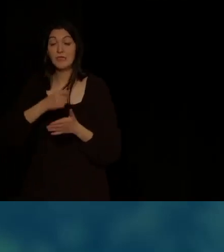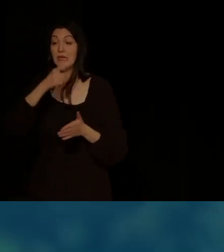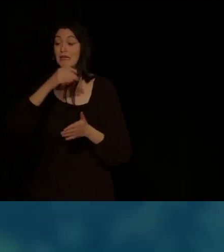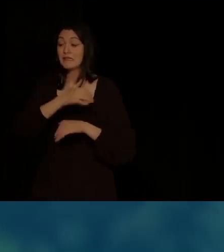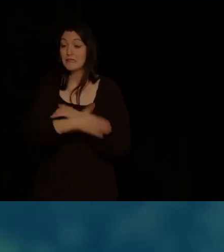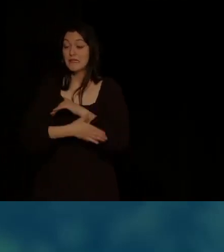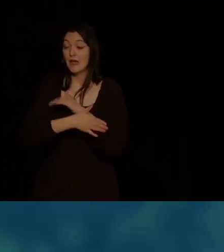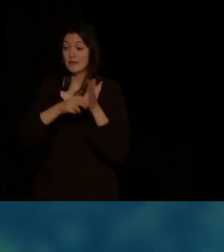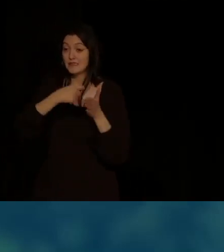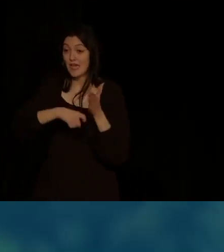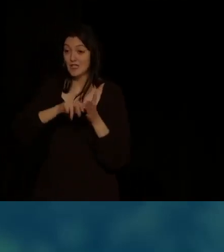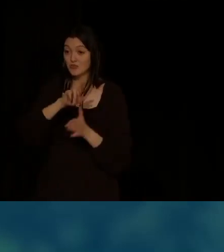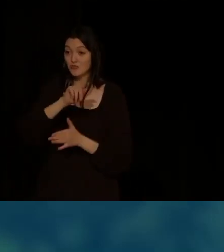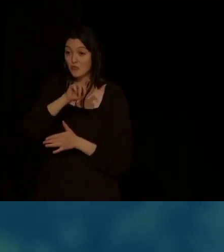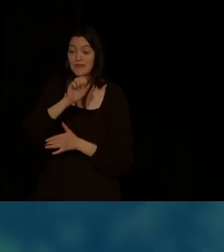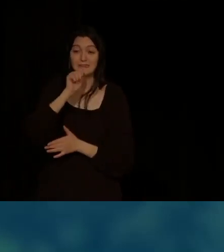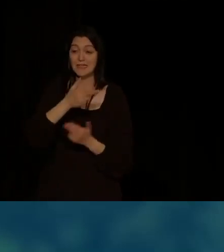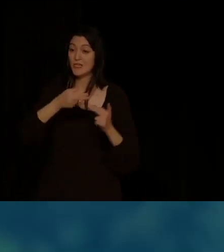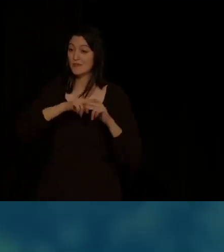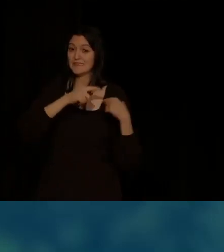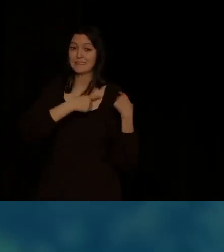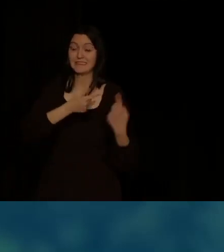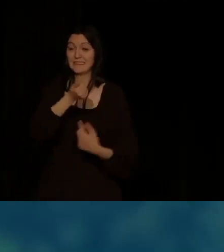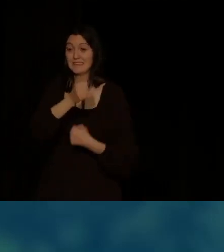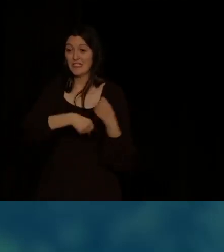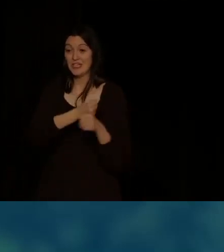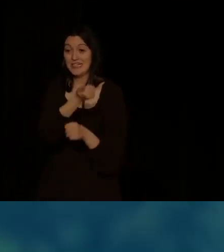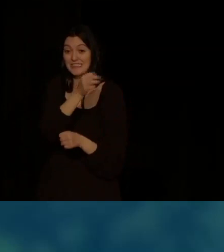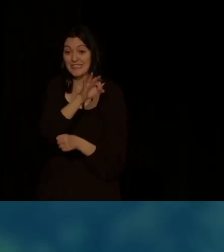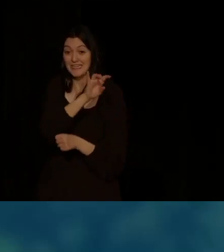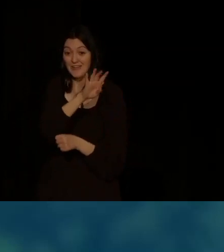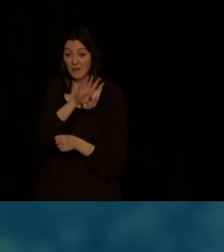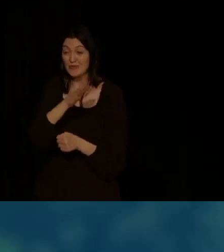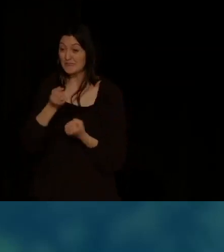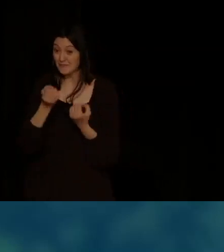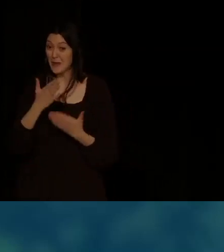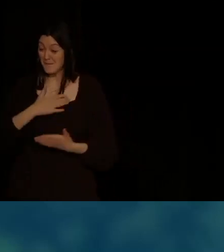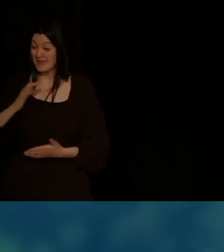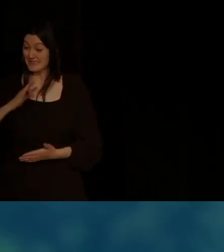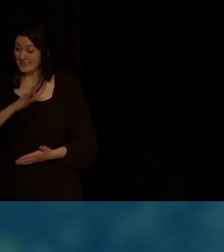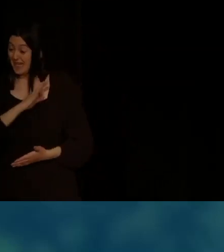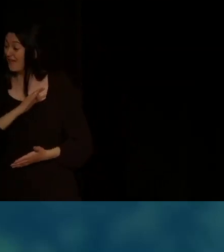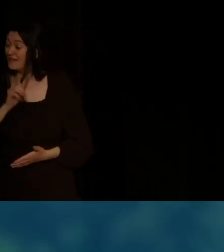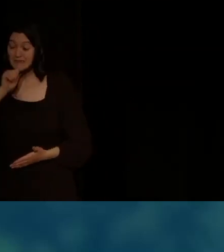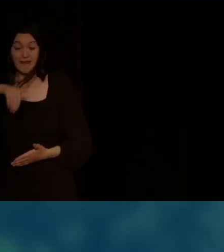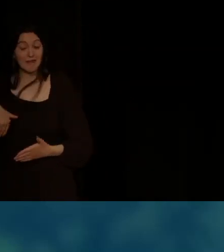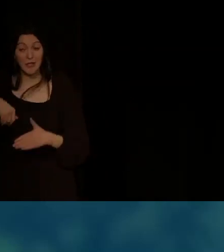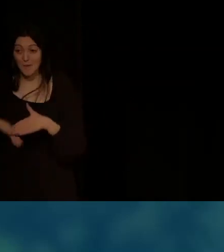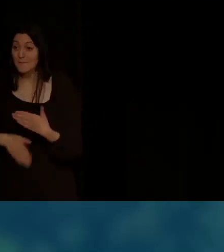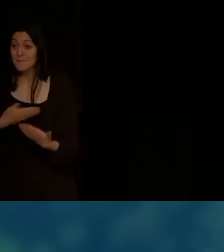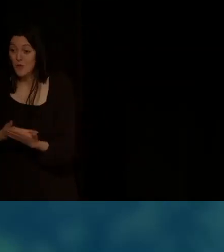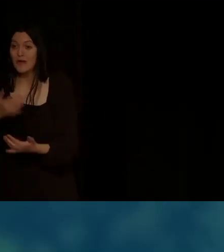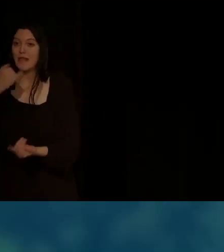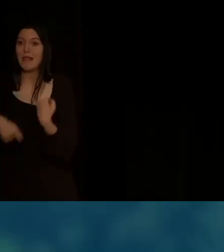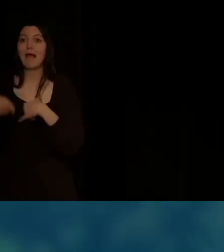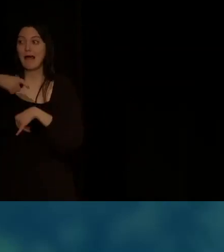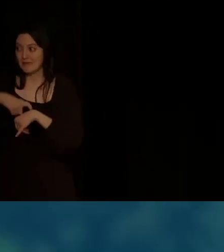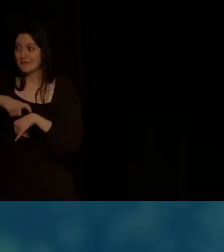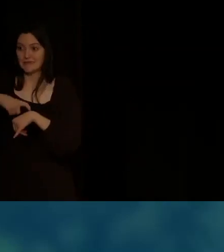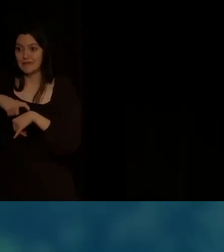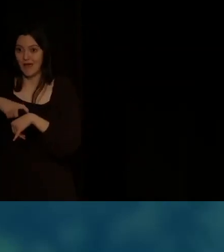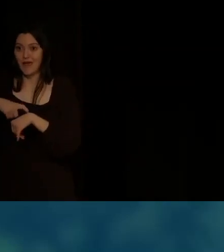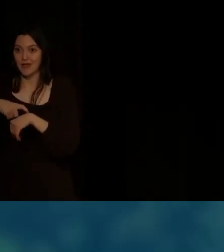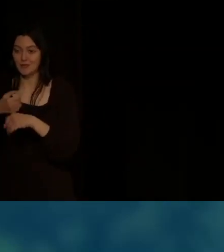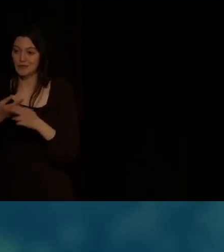has not been increased since 1984, and several of my staff members weren't even born the last time county government increased its tax